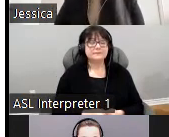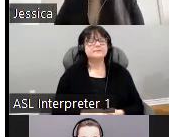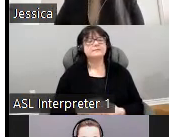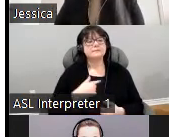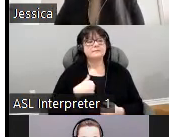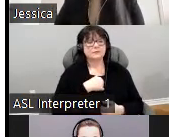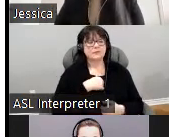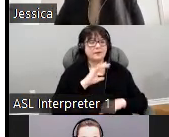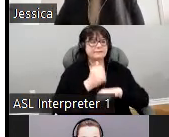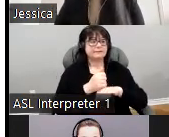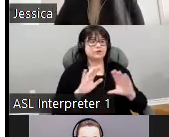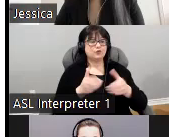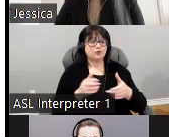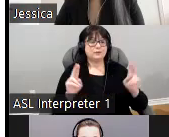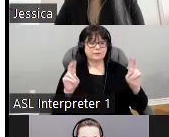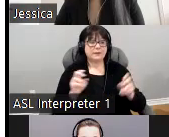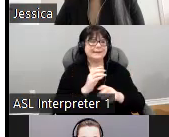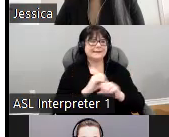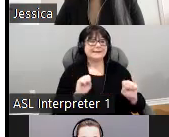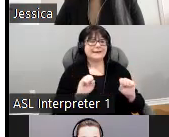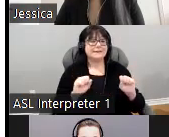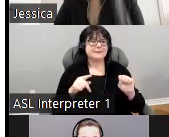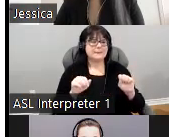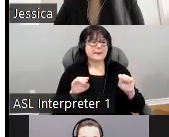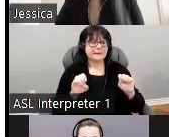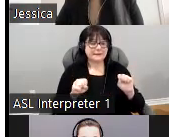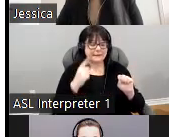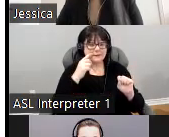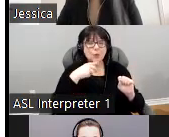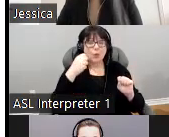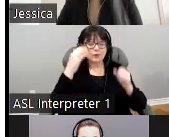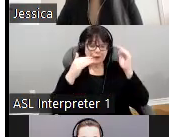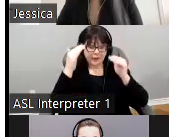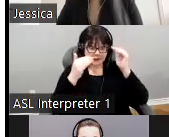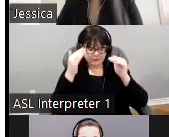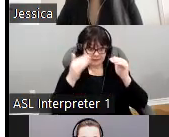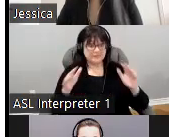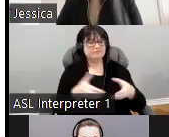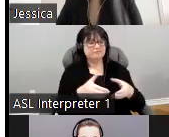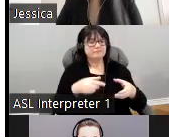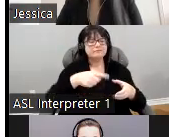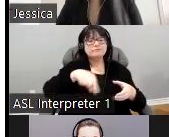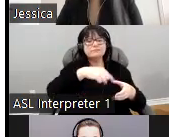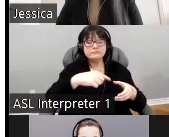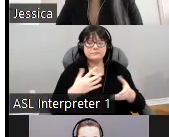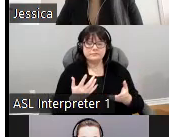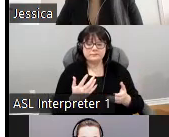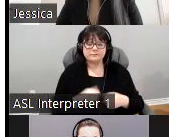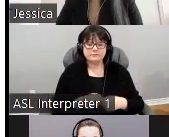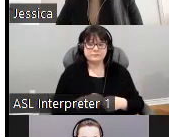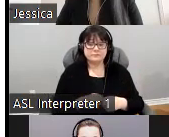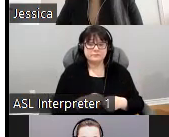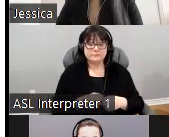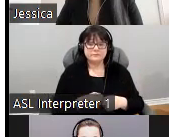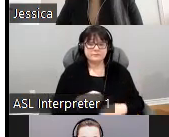which we call Safe Spaces for Older Adults, where we've invited people who work in the 13,